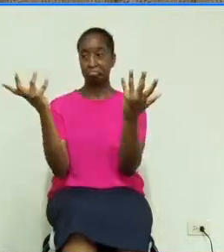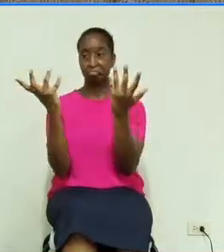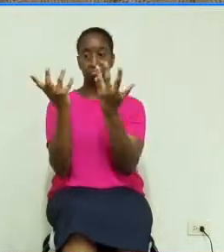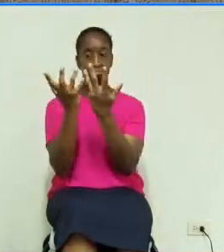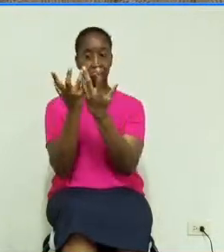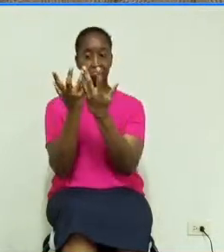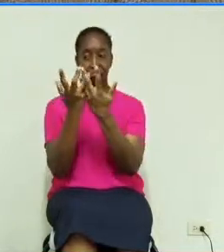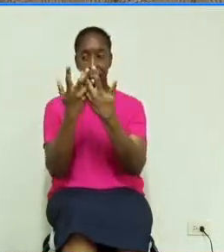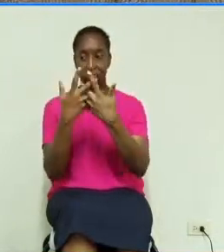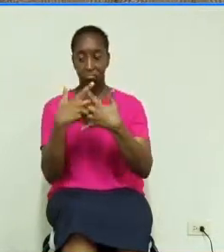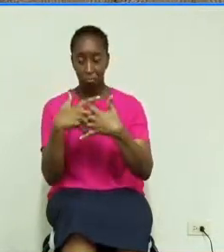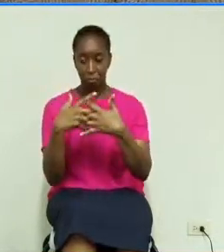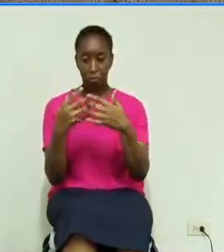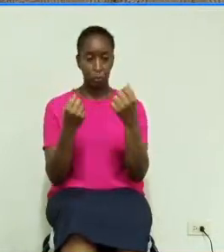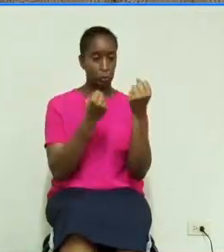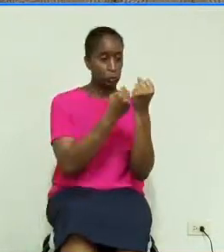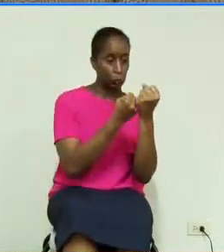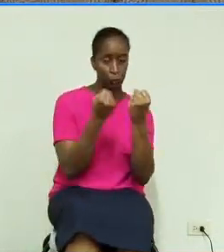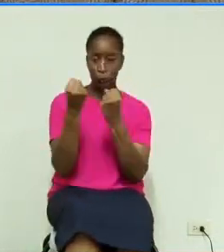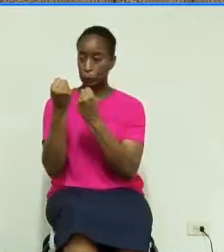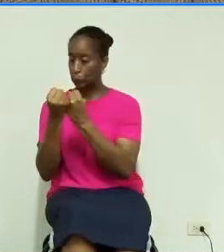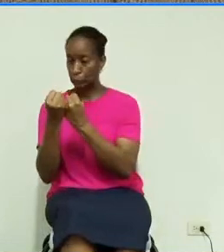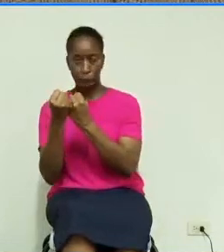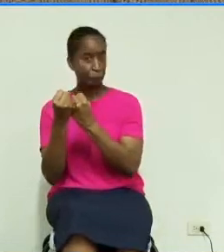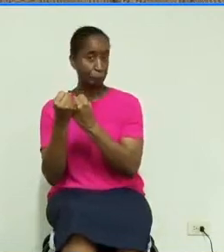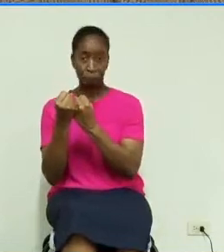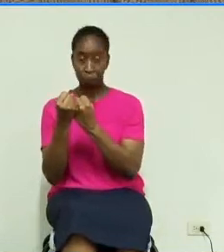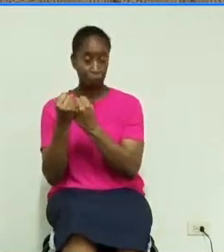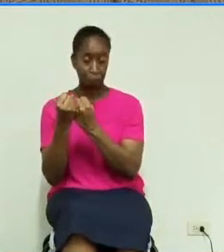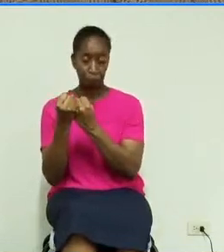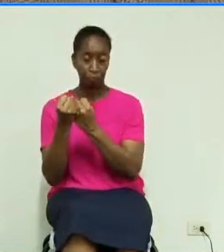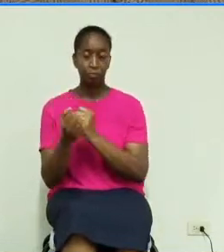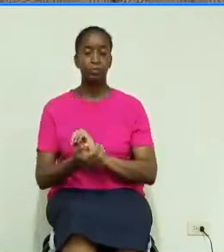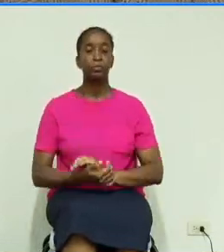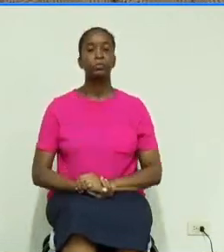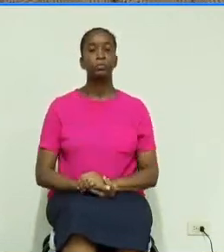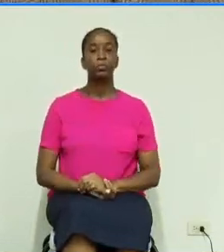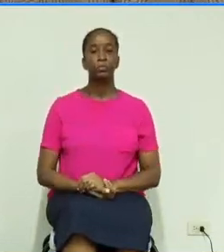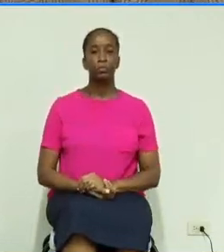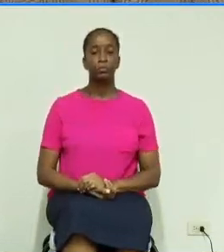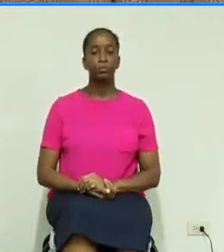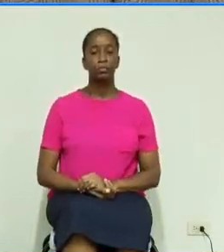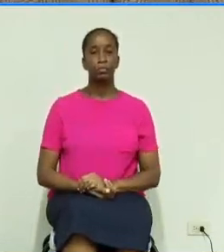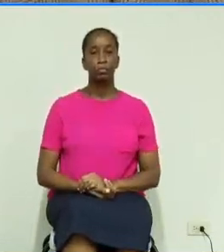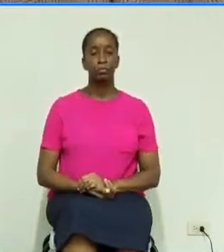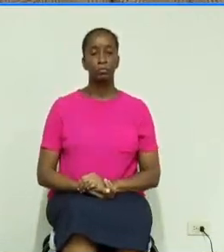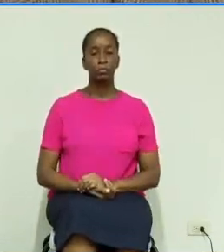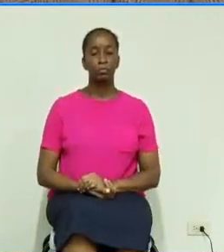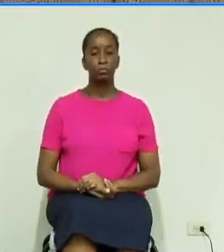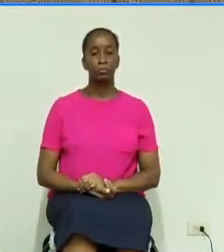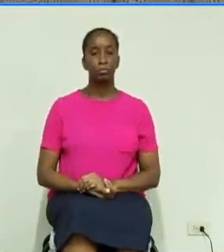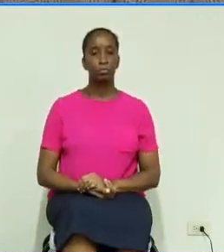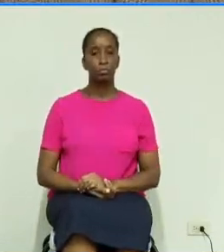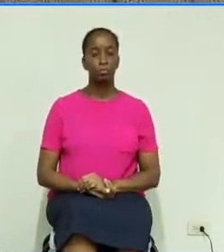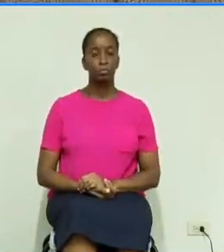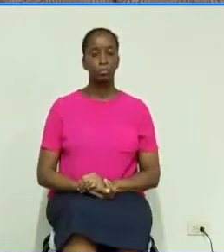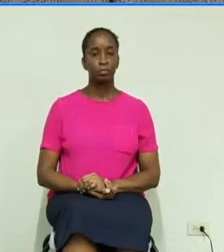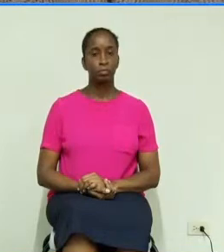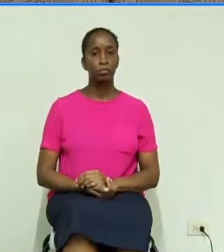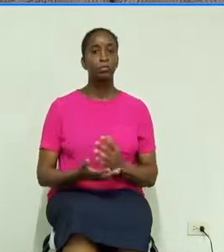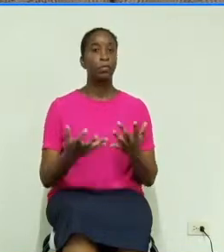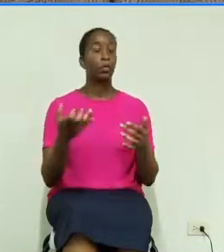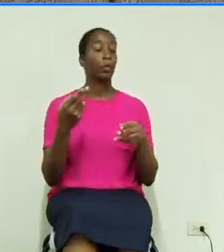want to also touch briefly on the international idea, which is